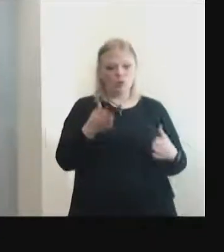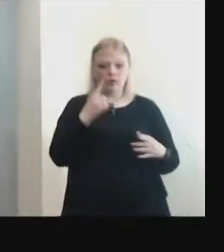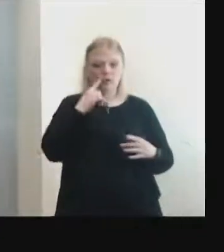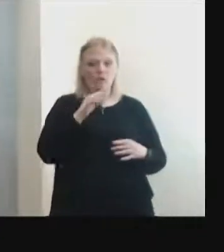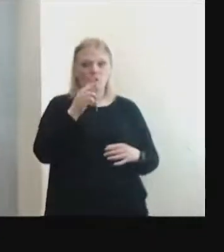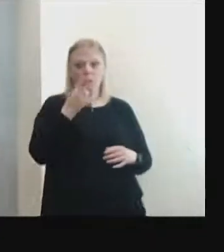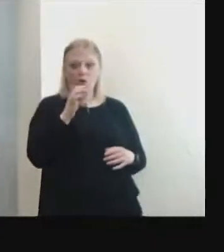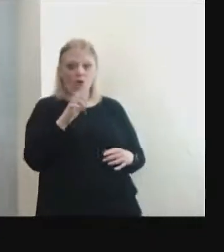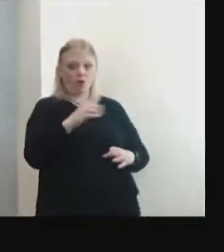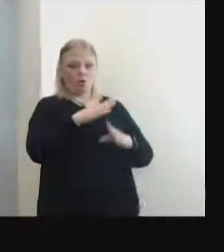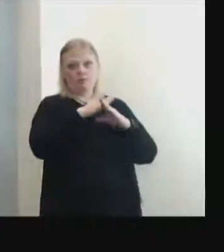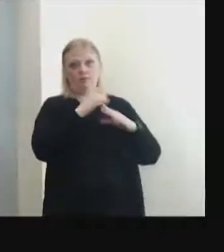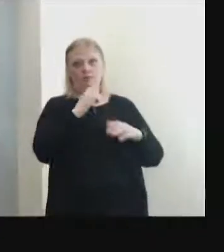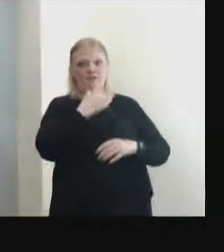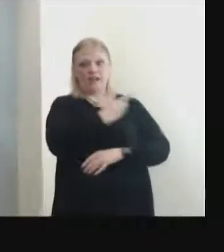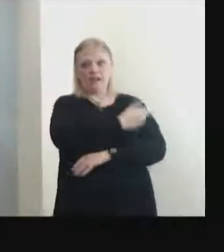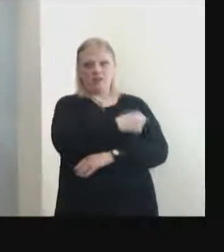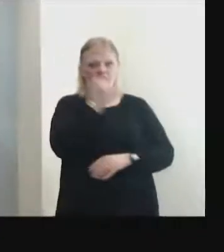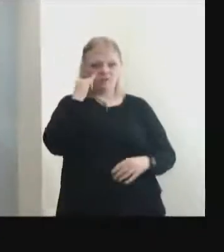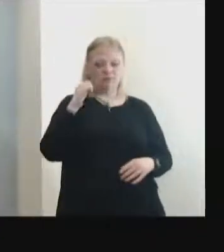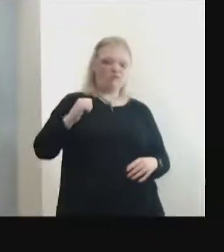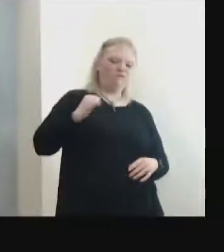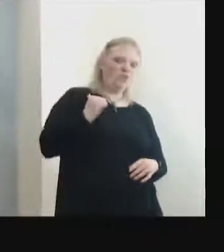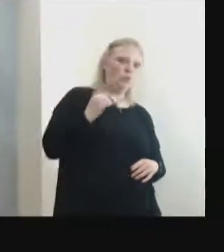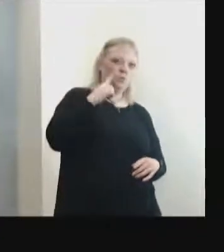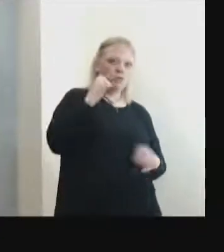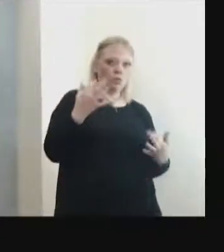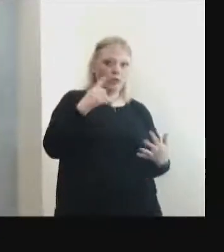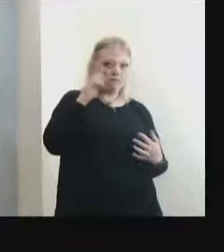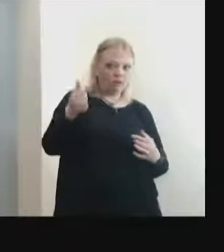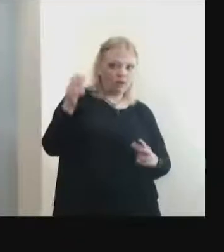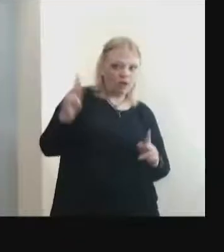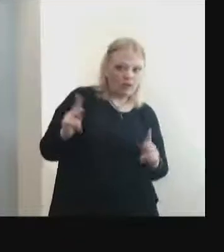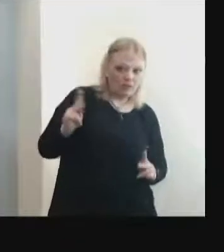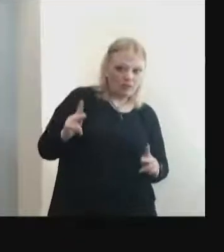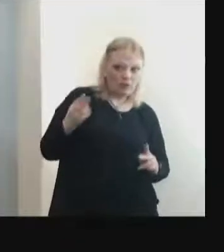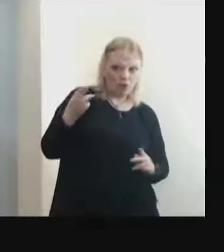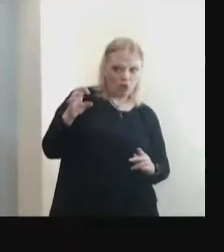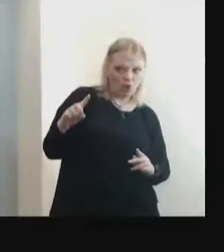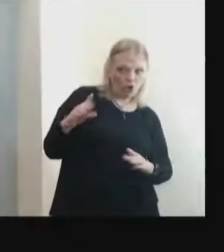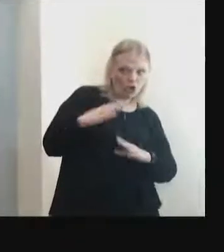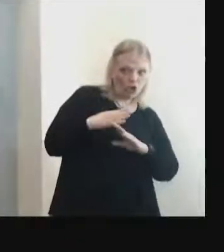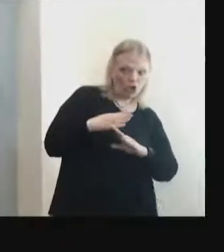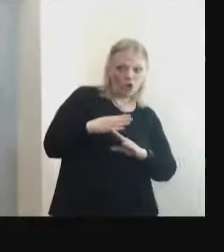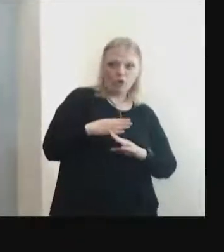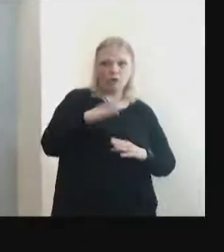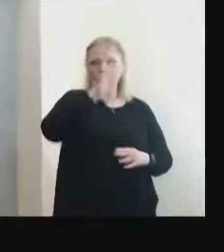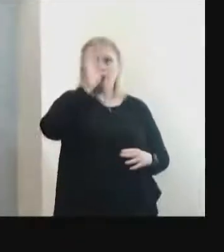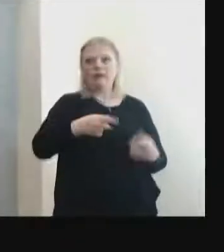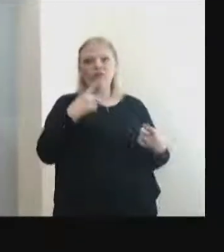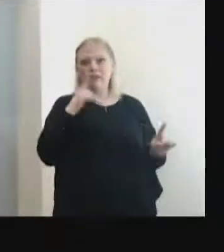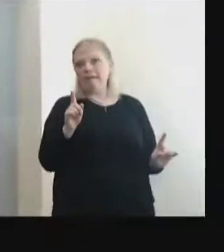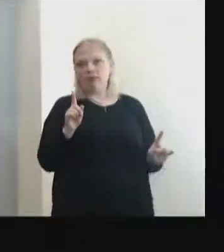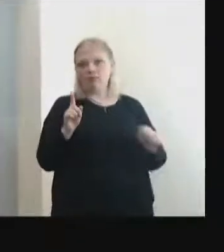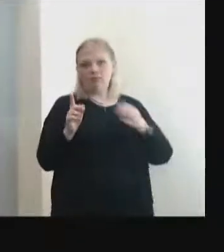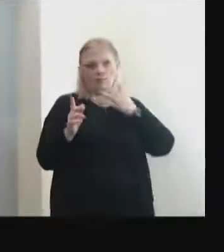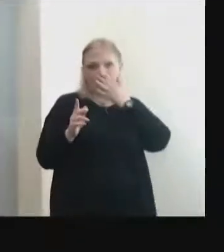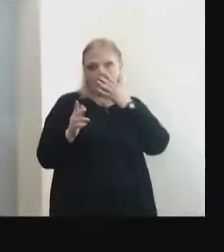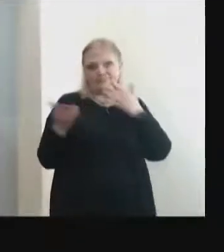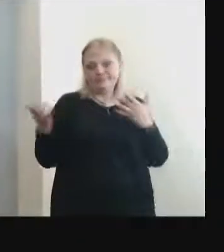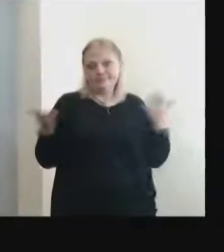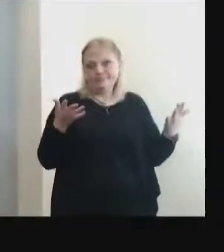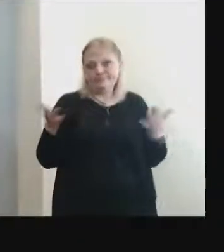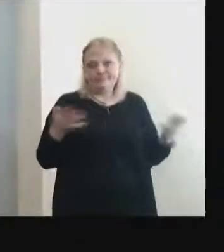is for people to get vaccinated. If they refuse because they're waiting for other people to do it, so we reach herd immunity, we're never going to make it. It's one of those double-edged swords.